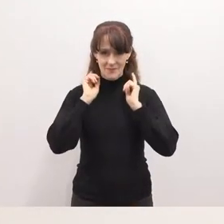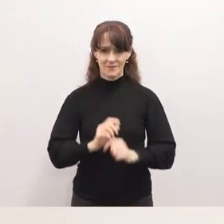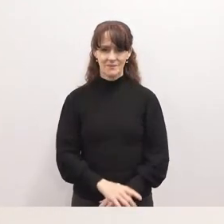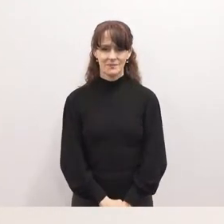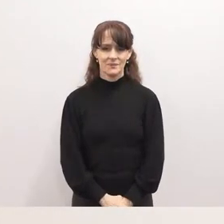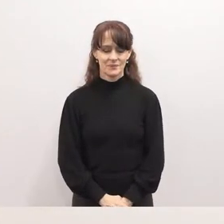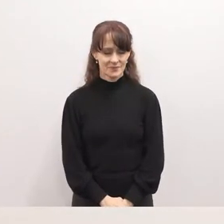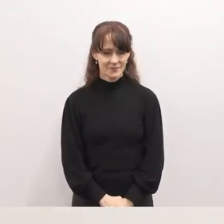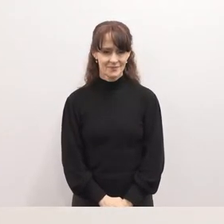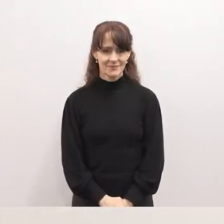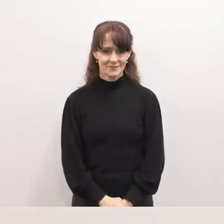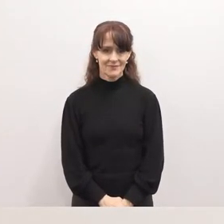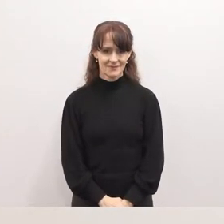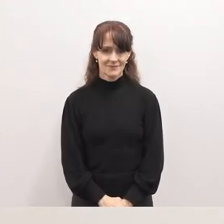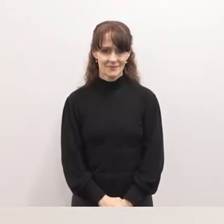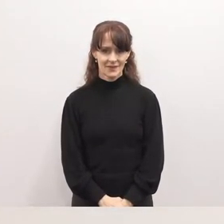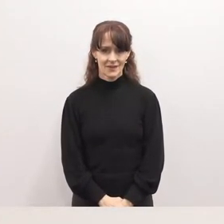Yeah,